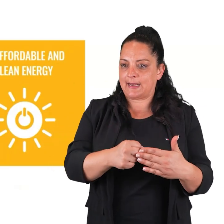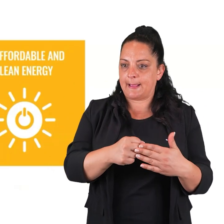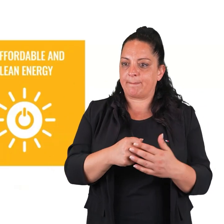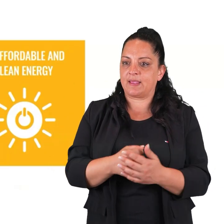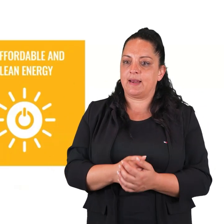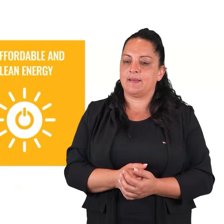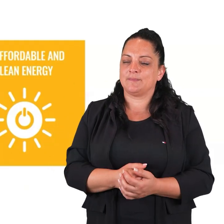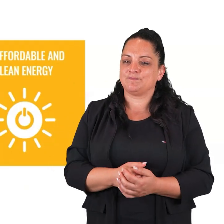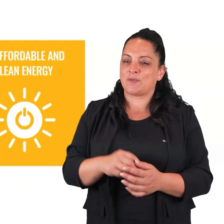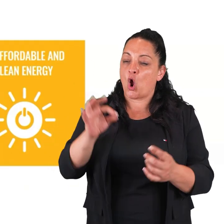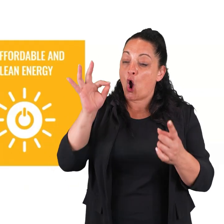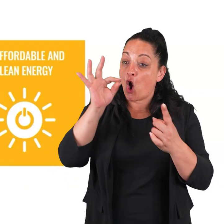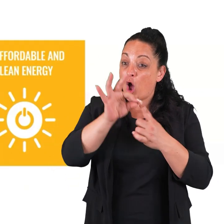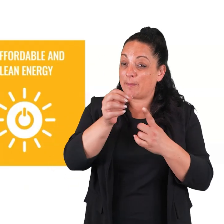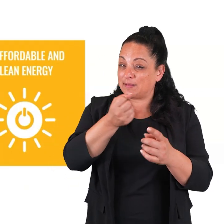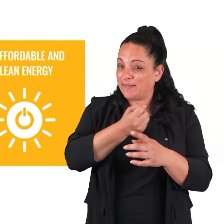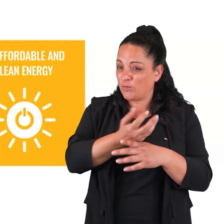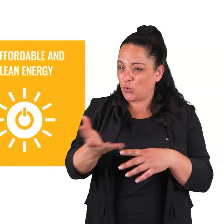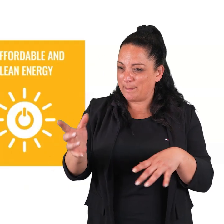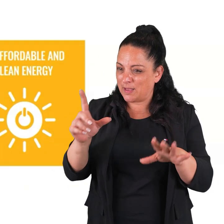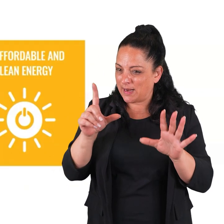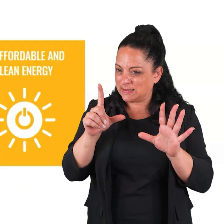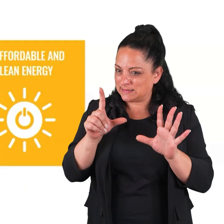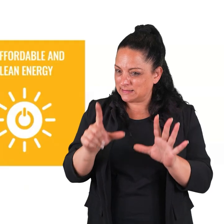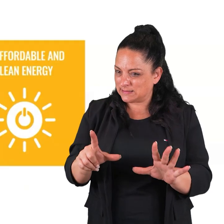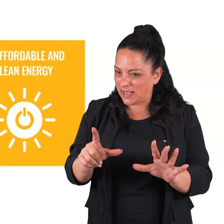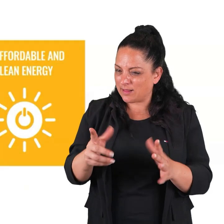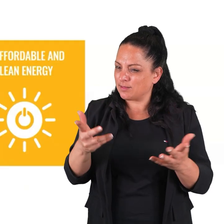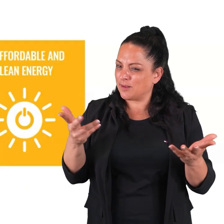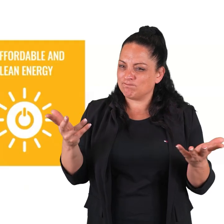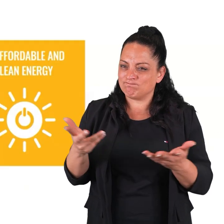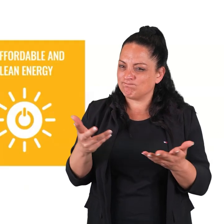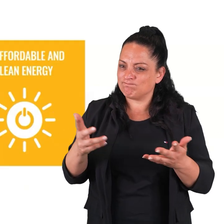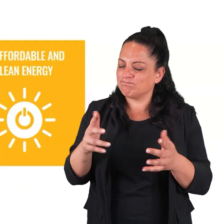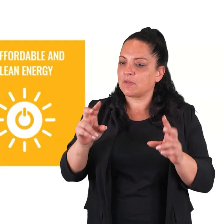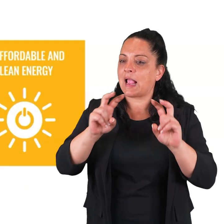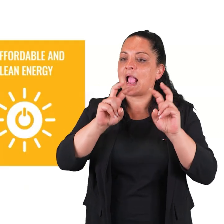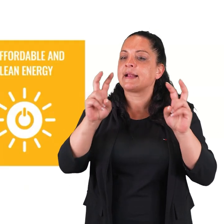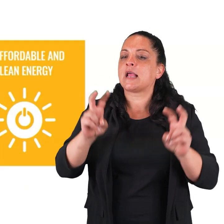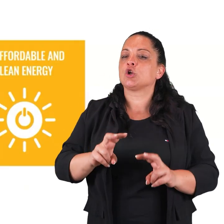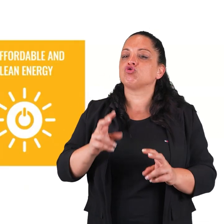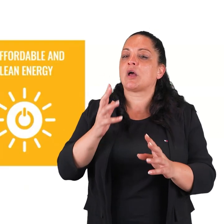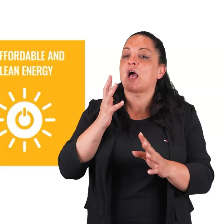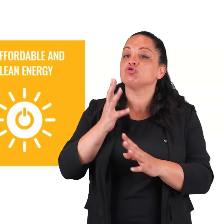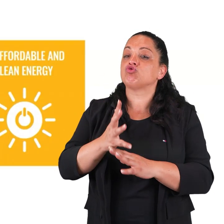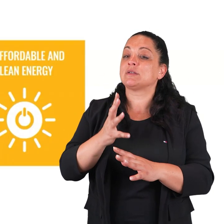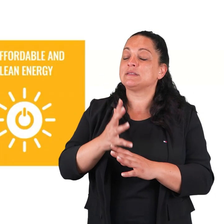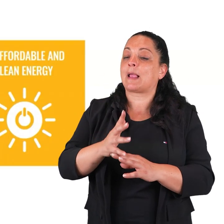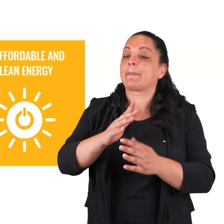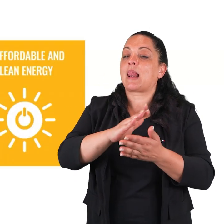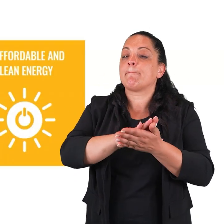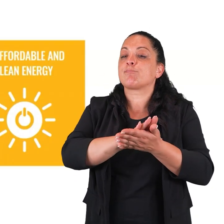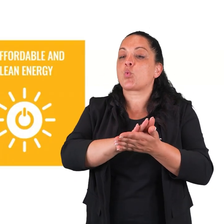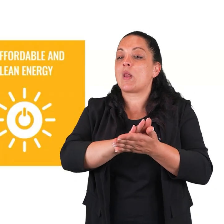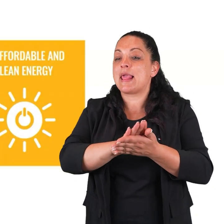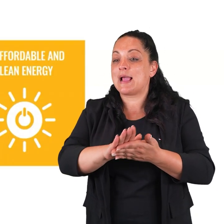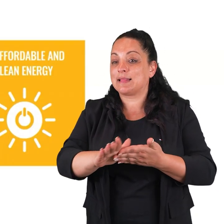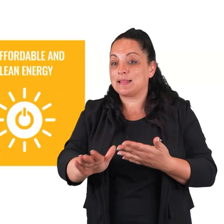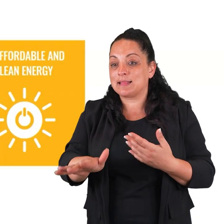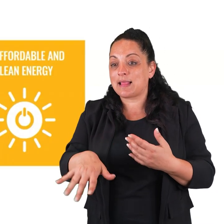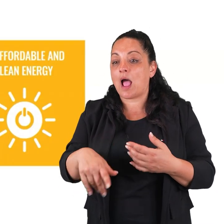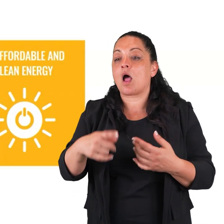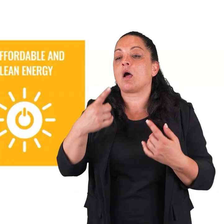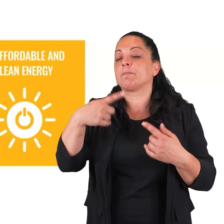the importance of goal number 7 of the Global Goals for Sustainable Development. Goal